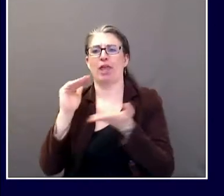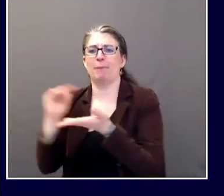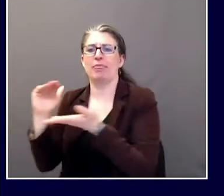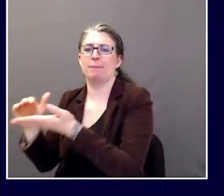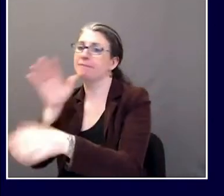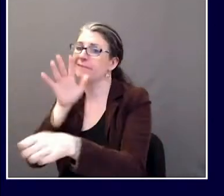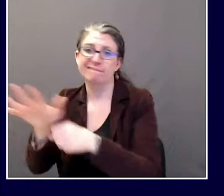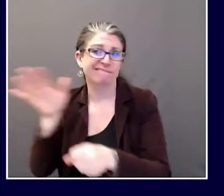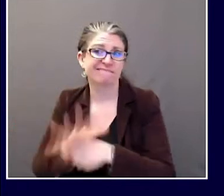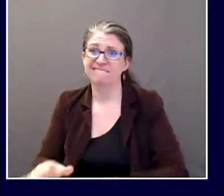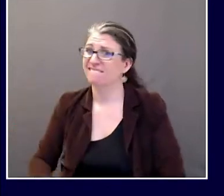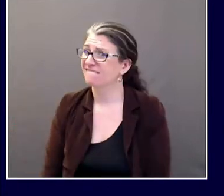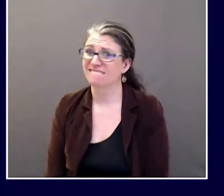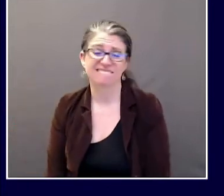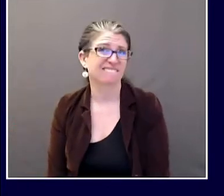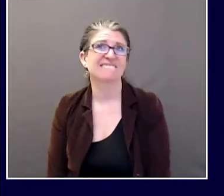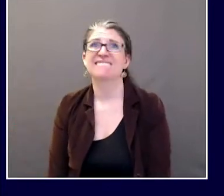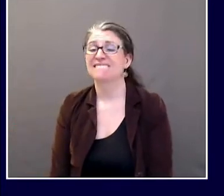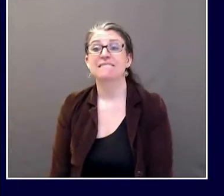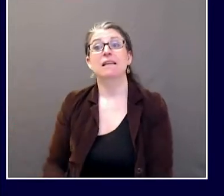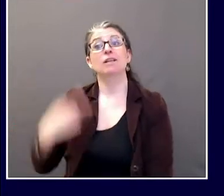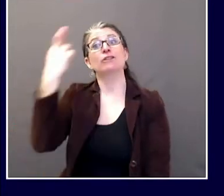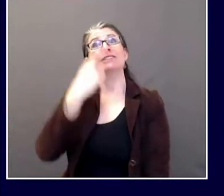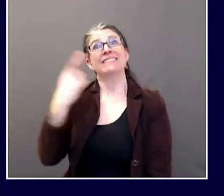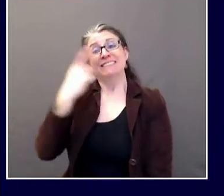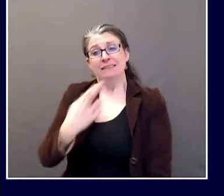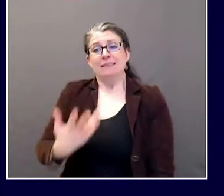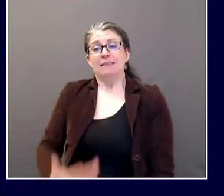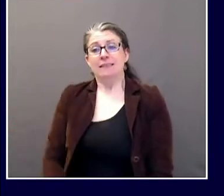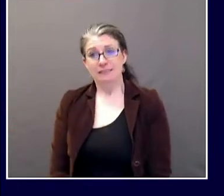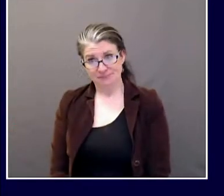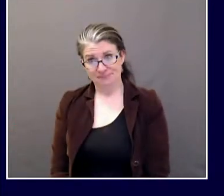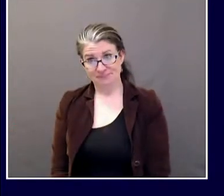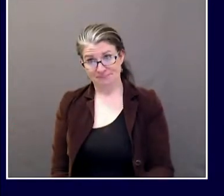are getting is a fraction of what we actually need.